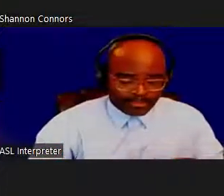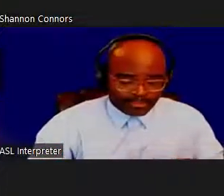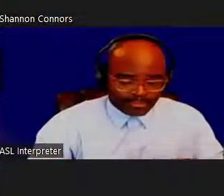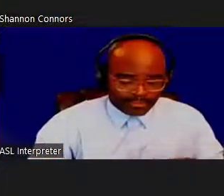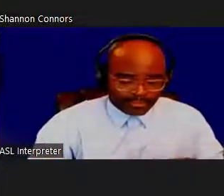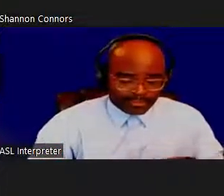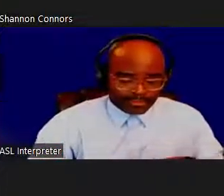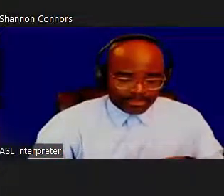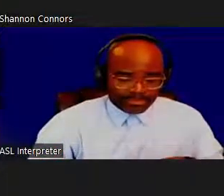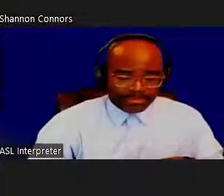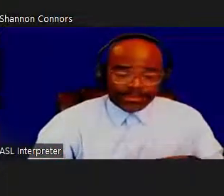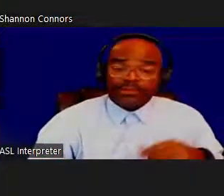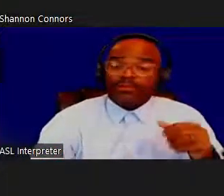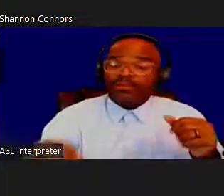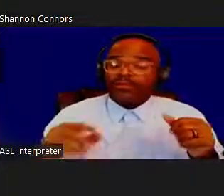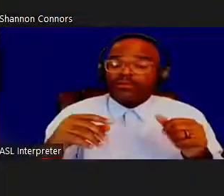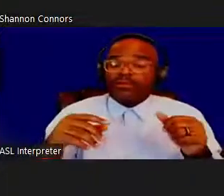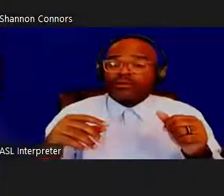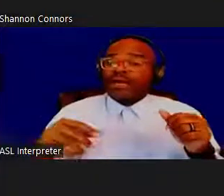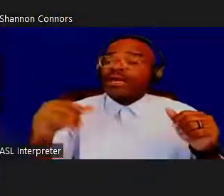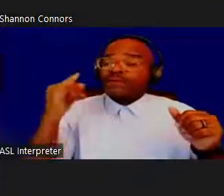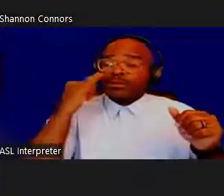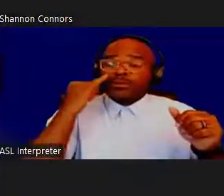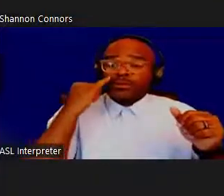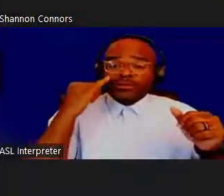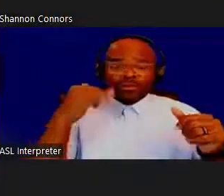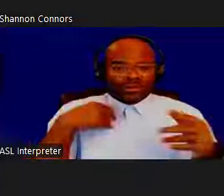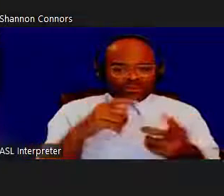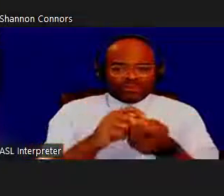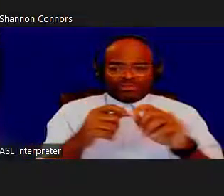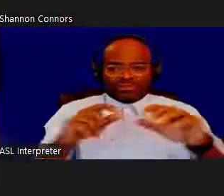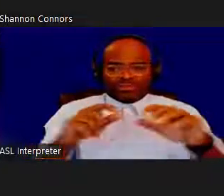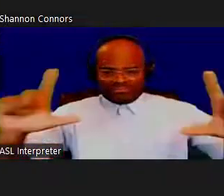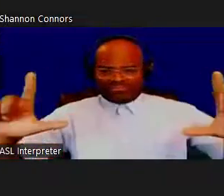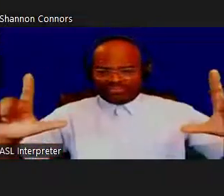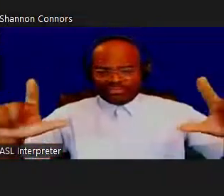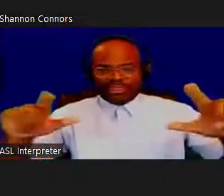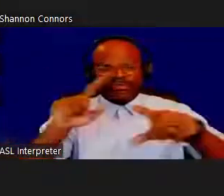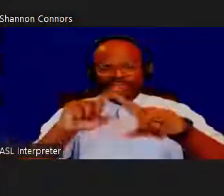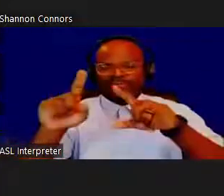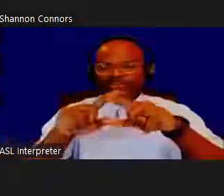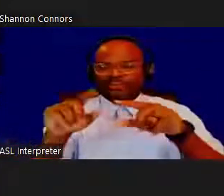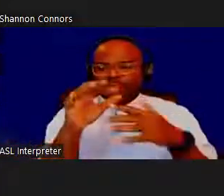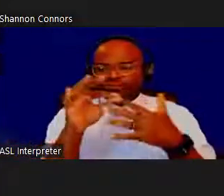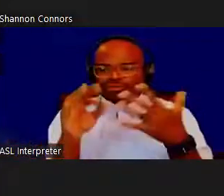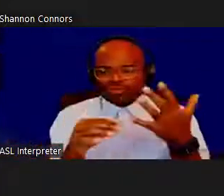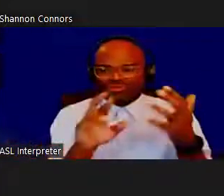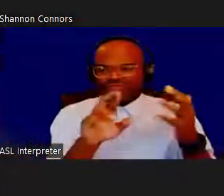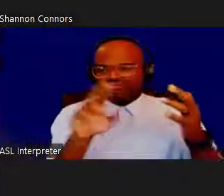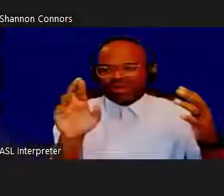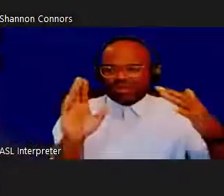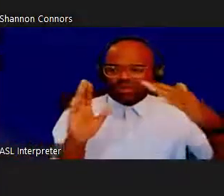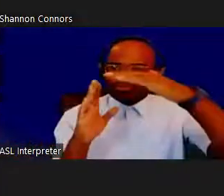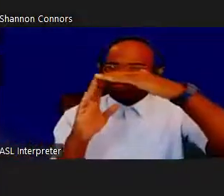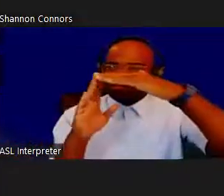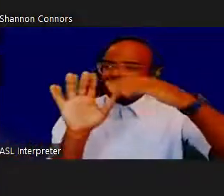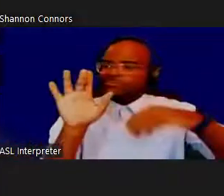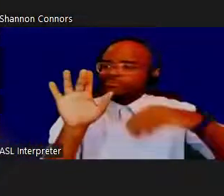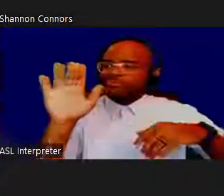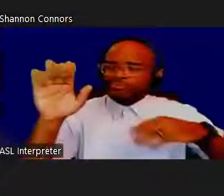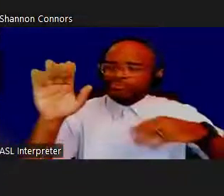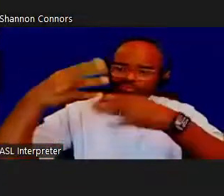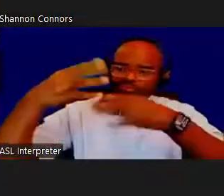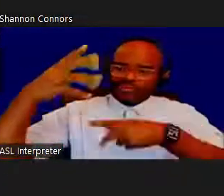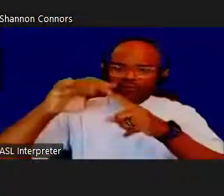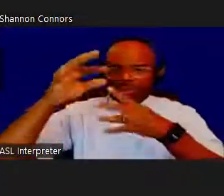And finally, if you wish to change your presentation view, you can access the different view modes in the upper right-hand corner of the screen as shown on